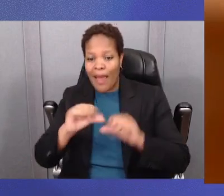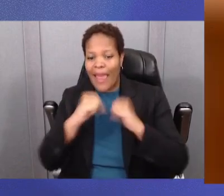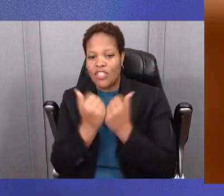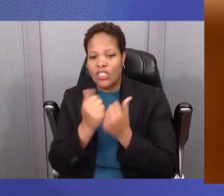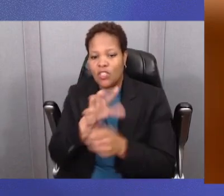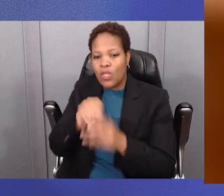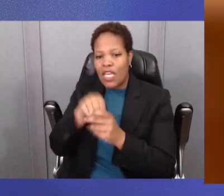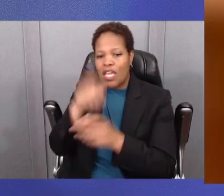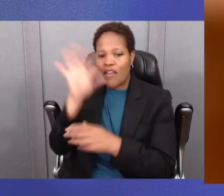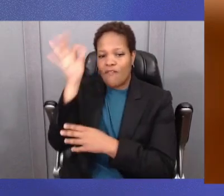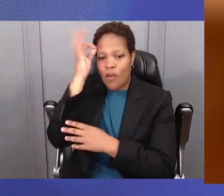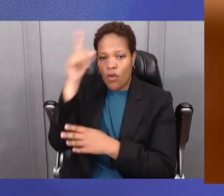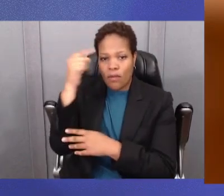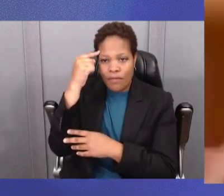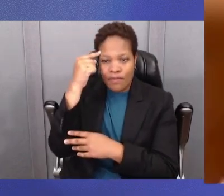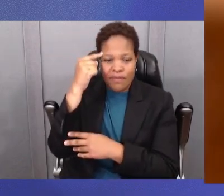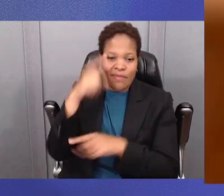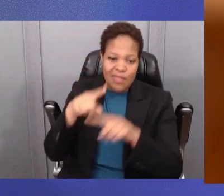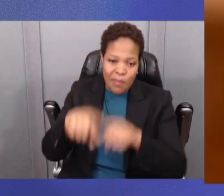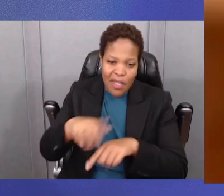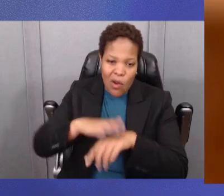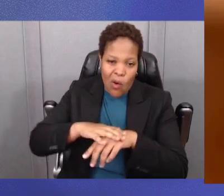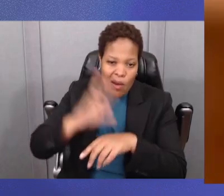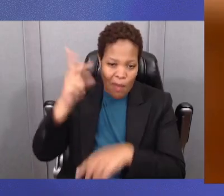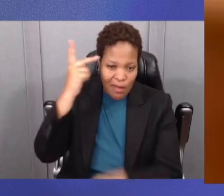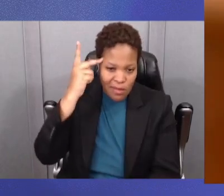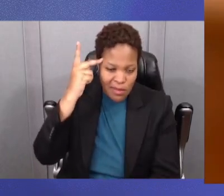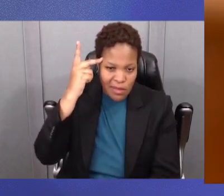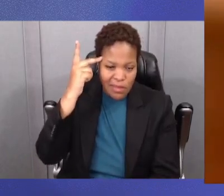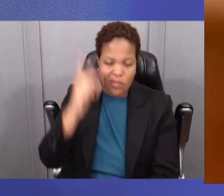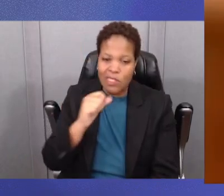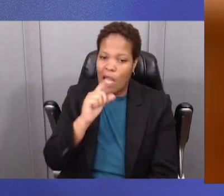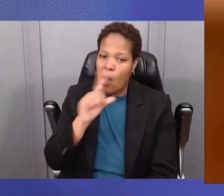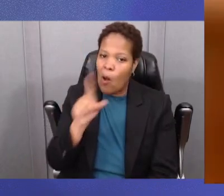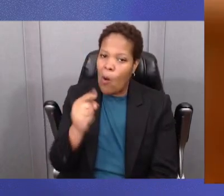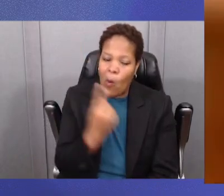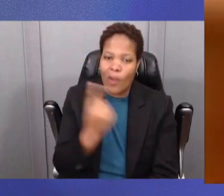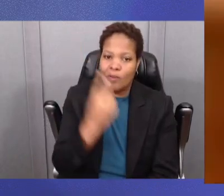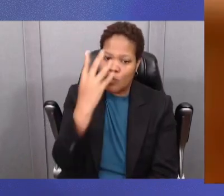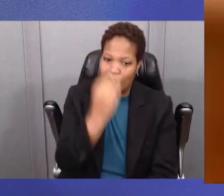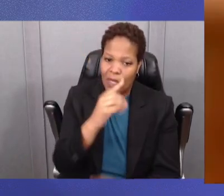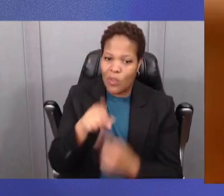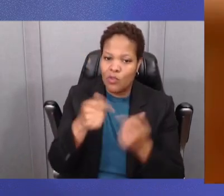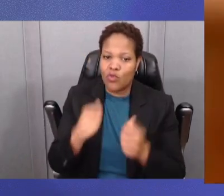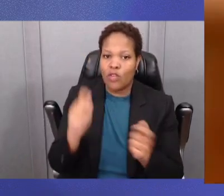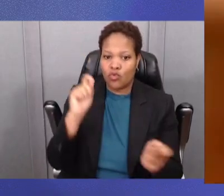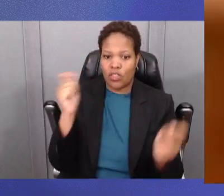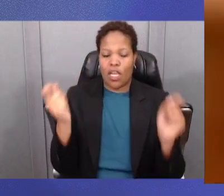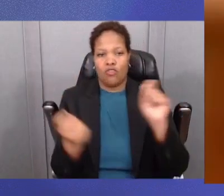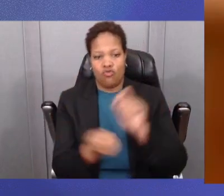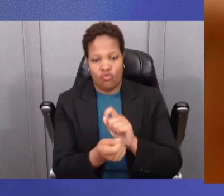to political lobbying. And so it's not always a pretty picture when you try to make changes.